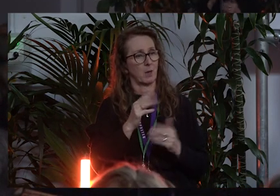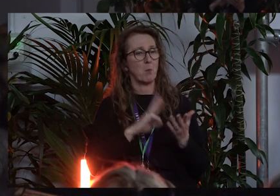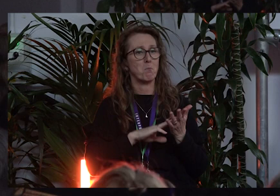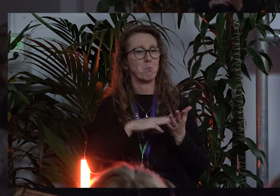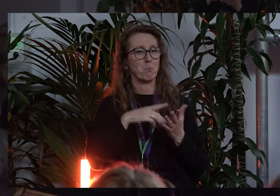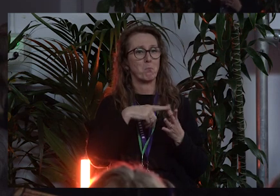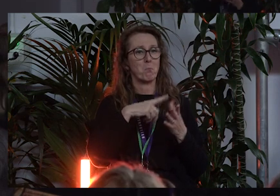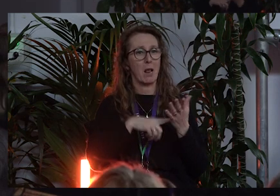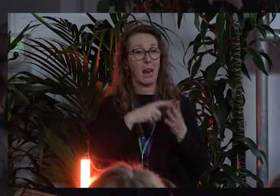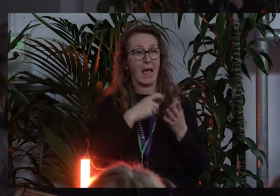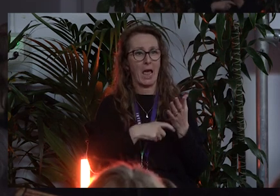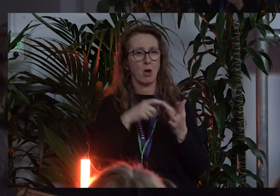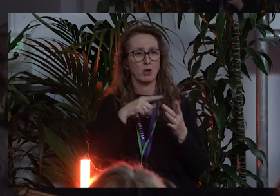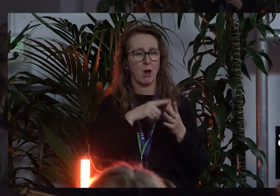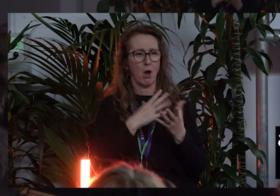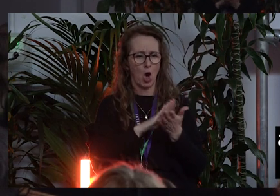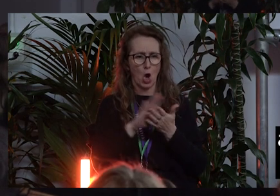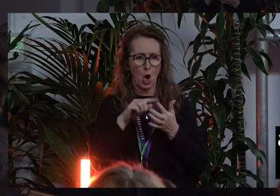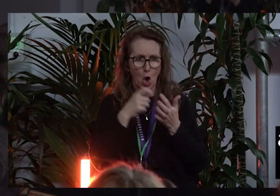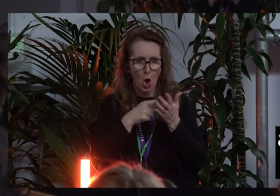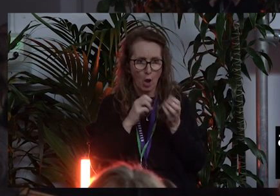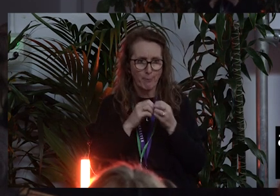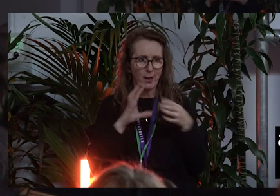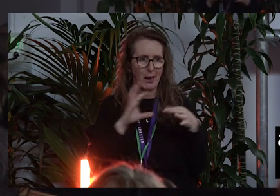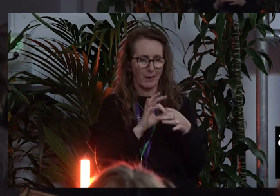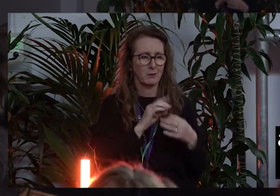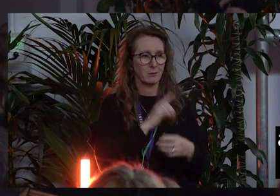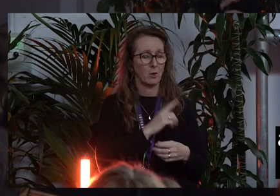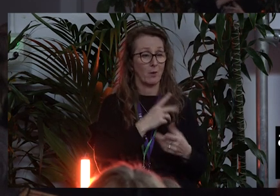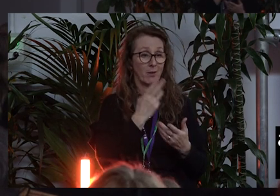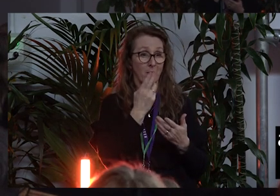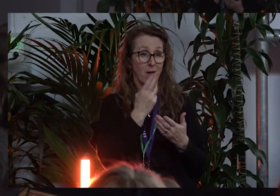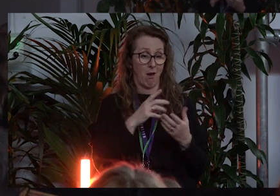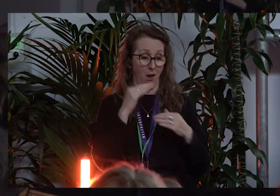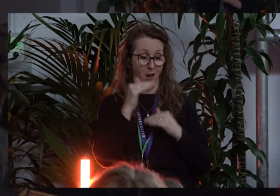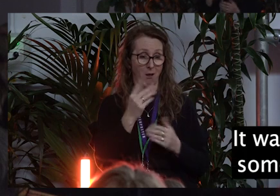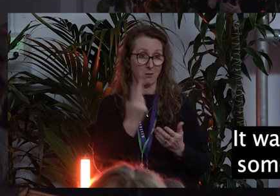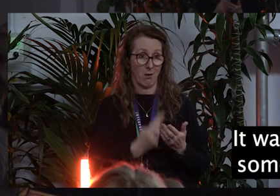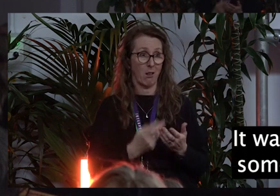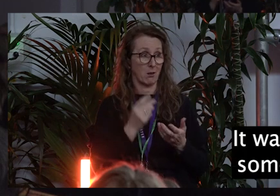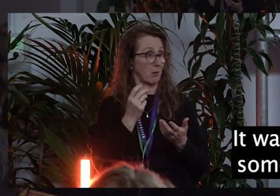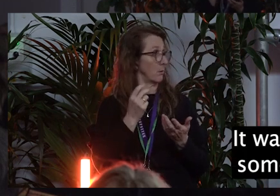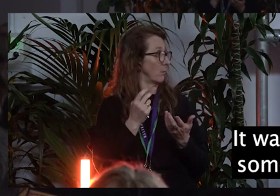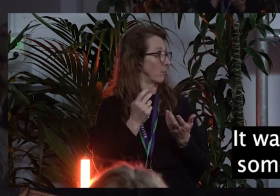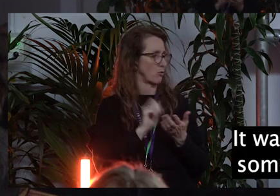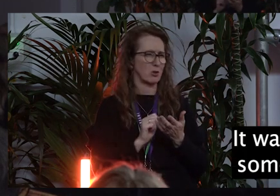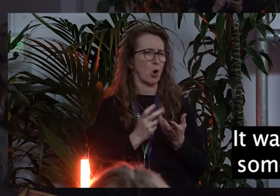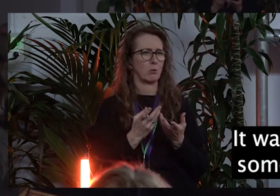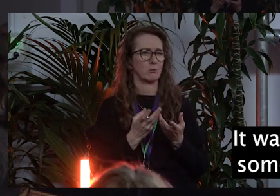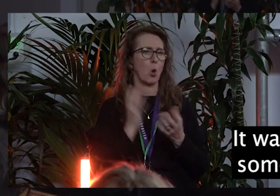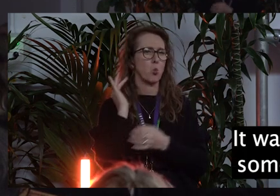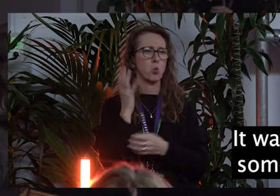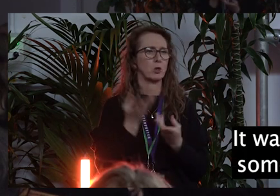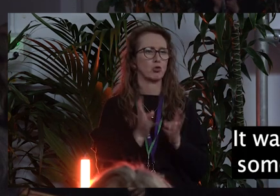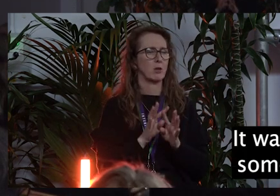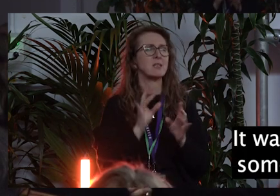Malaria, a herb about malaria, and this article was written by a good charity. It wasn't Woodland Trust, but it was something like that.